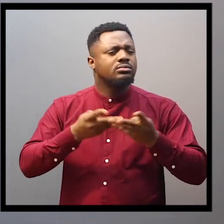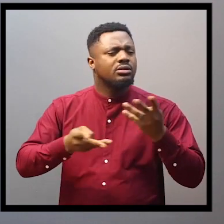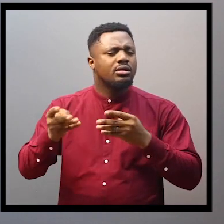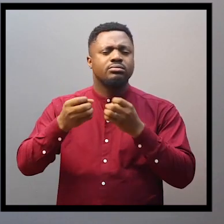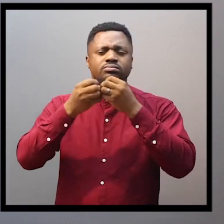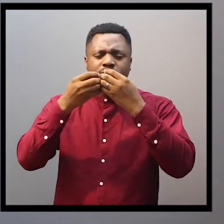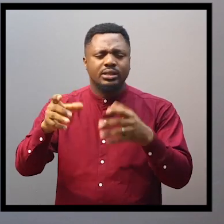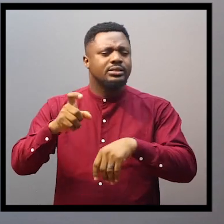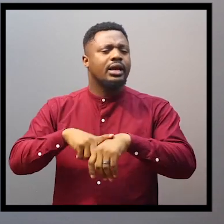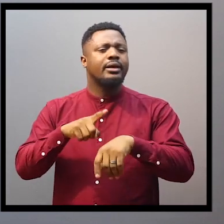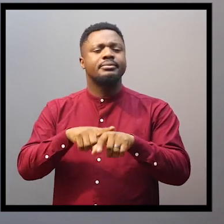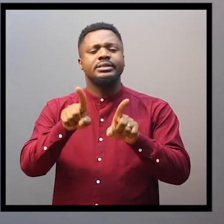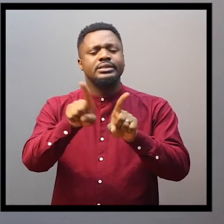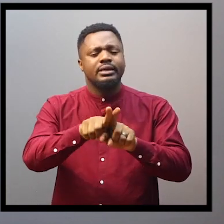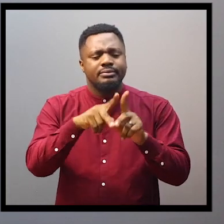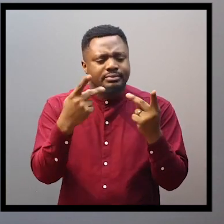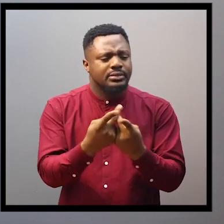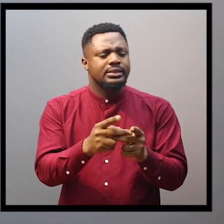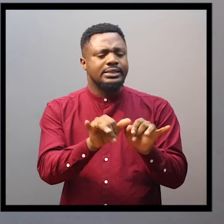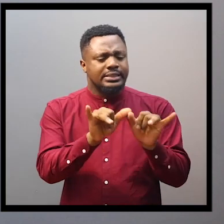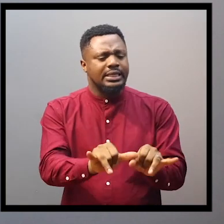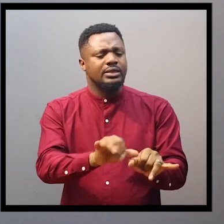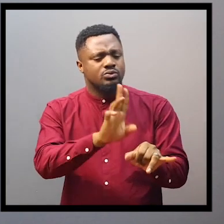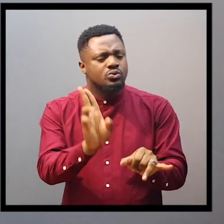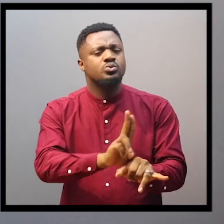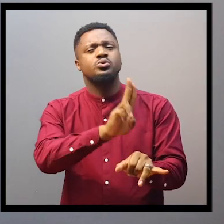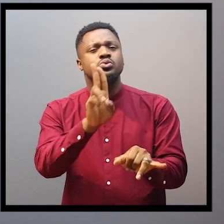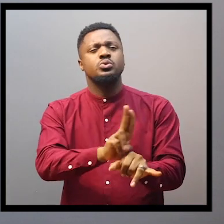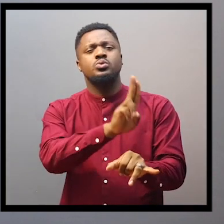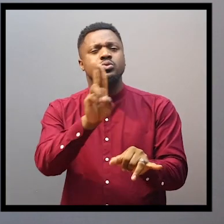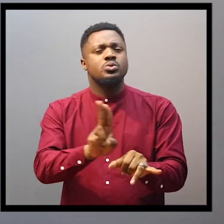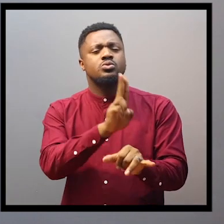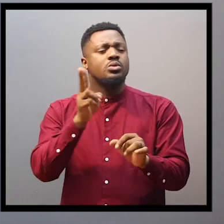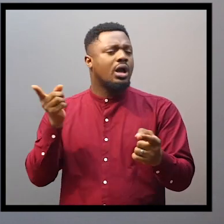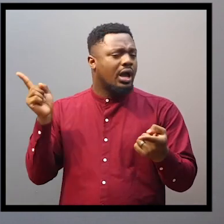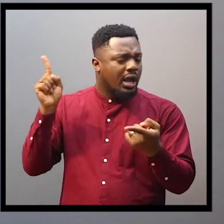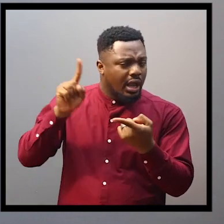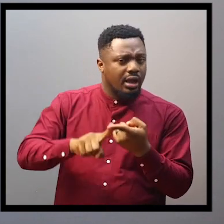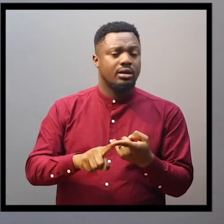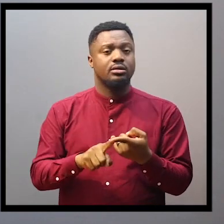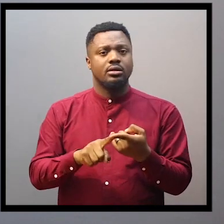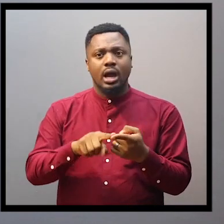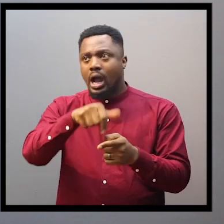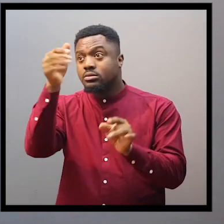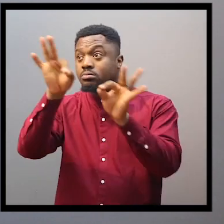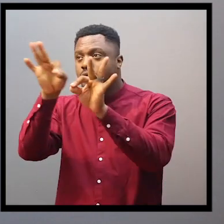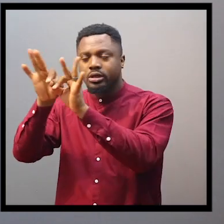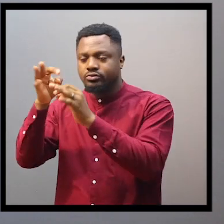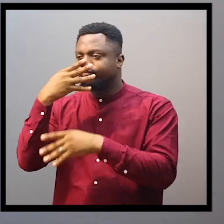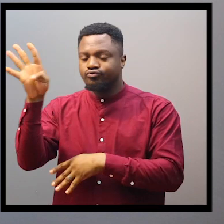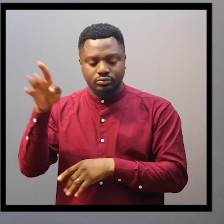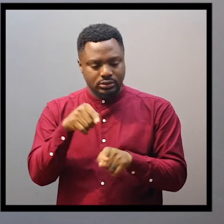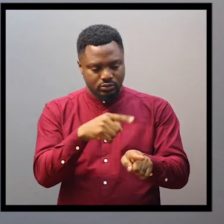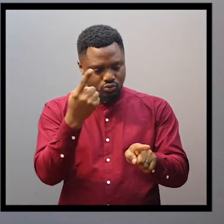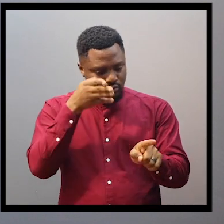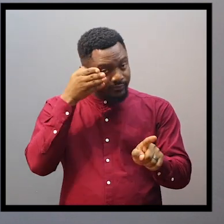of time on the behavior or getting and using the substance to the detriment of other important activities in